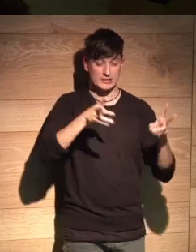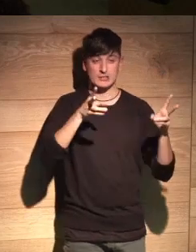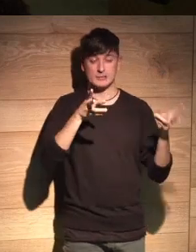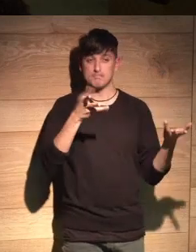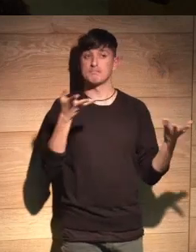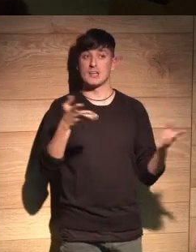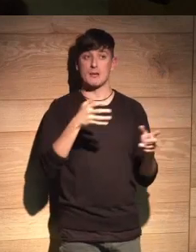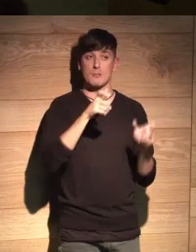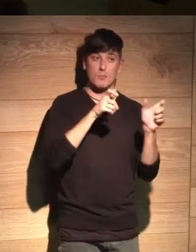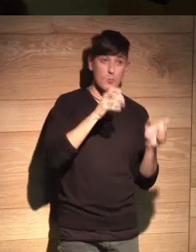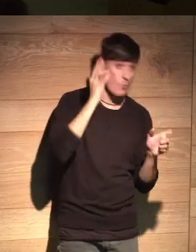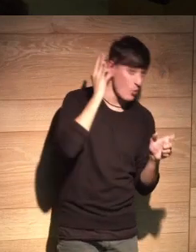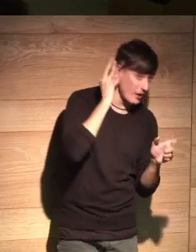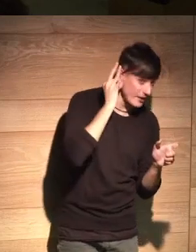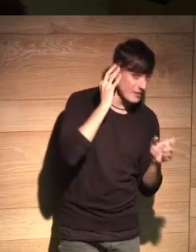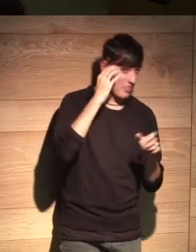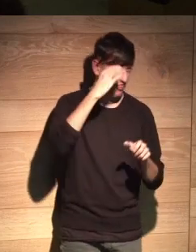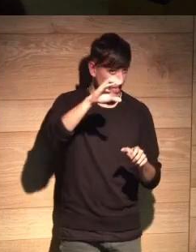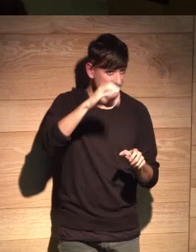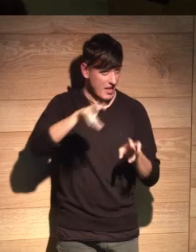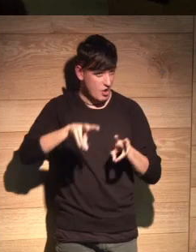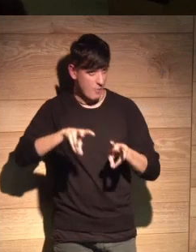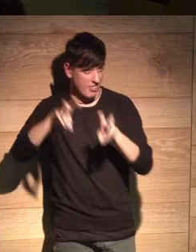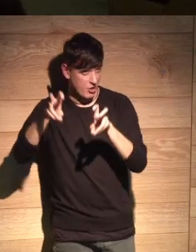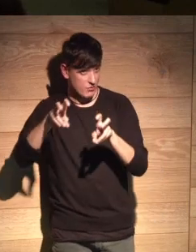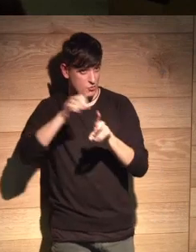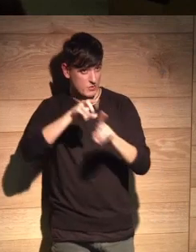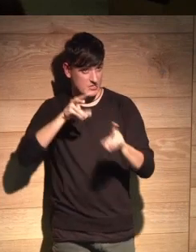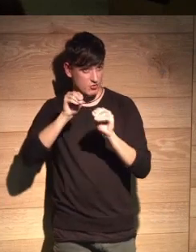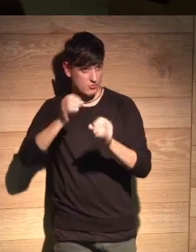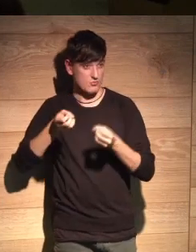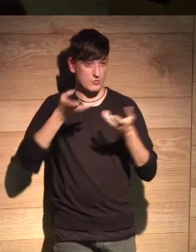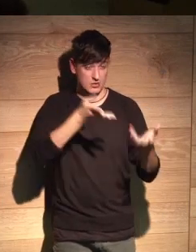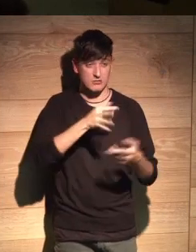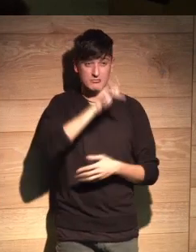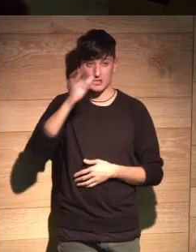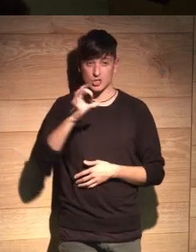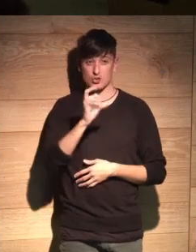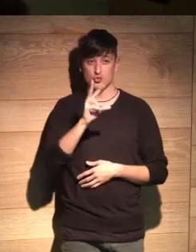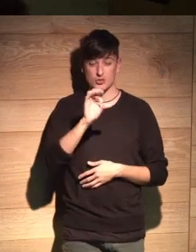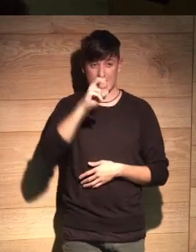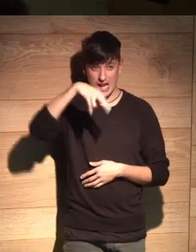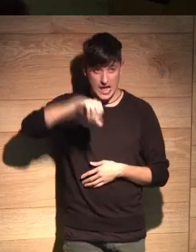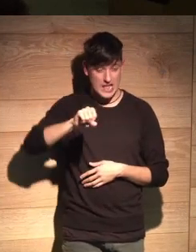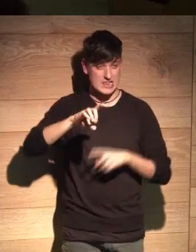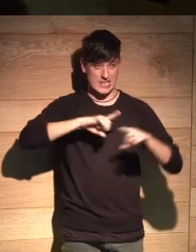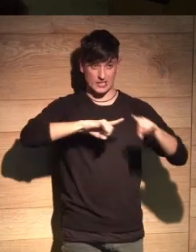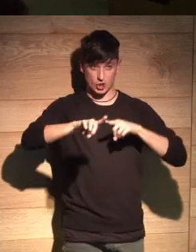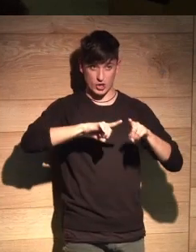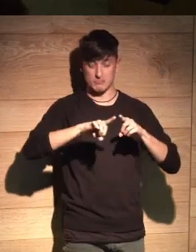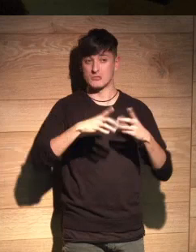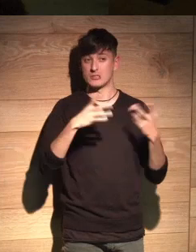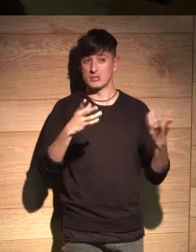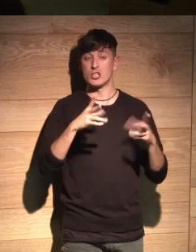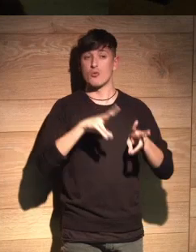the equation women, science, and innovation. I leave you with Susana Mañueco, Director of Social Innovation